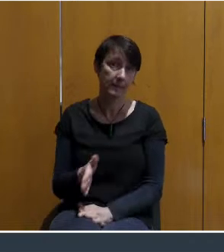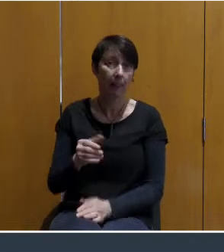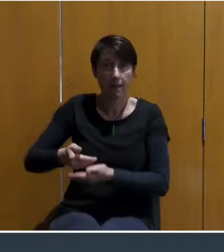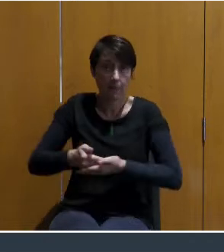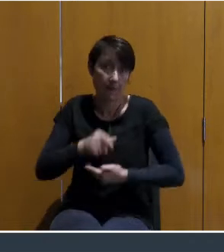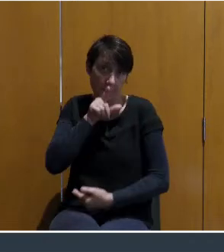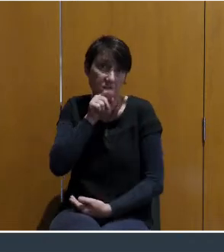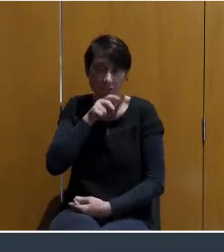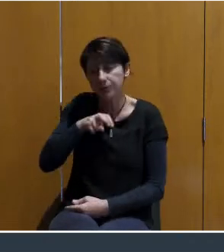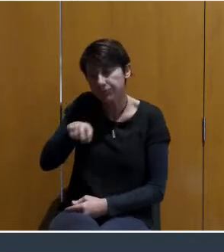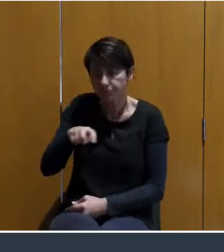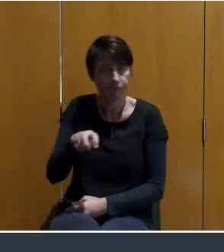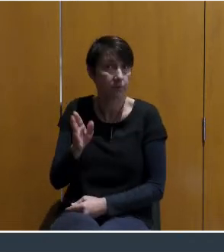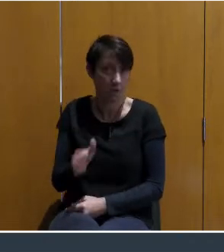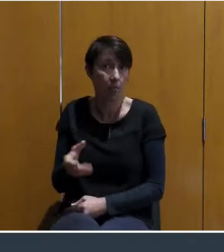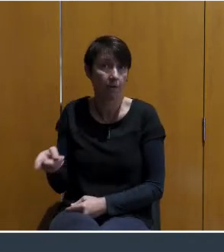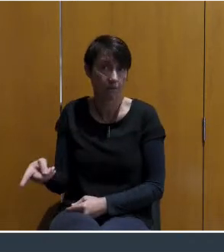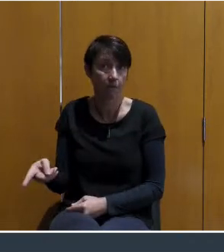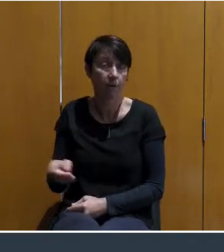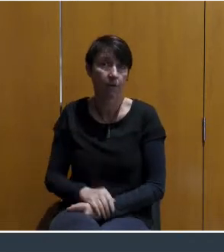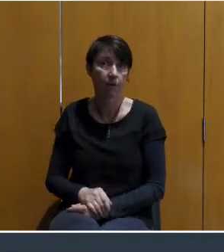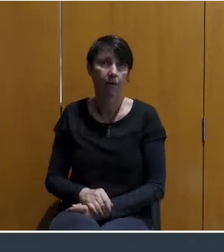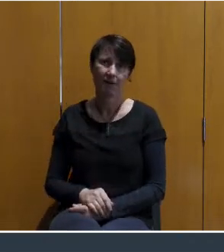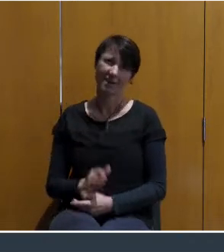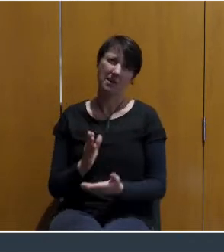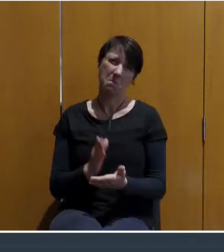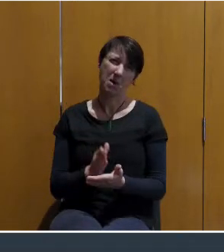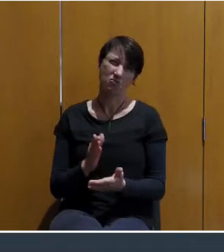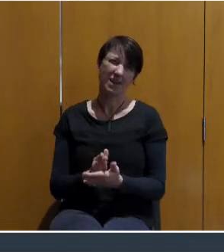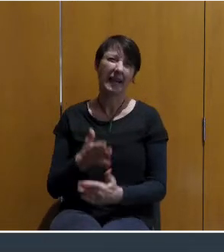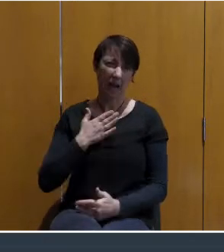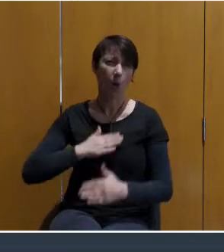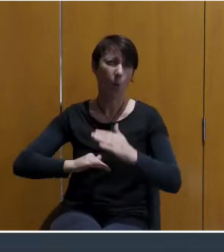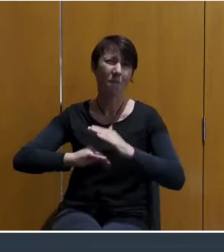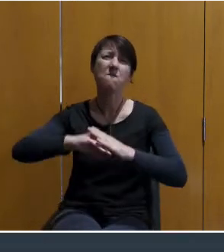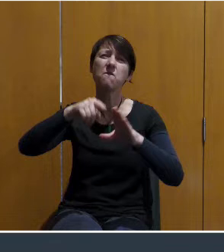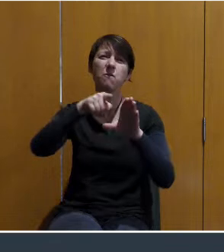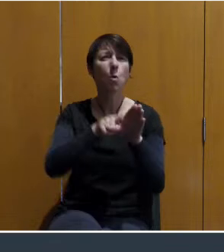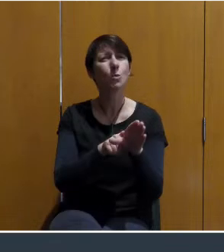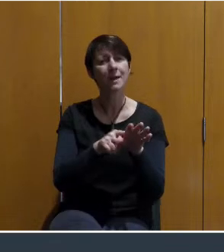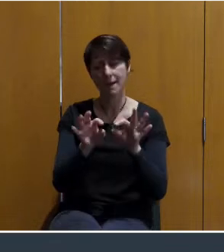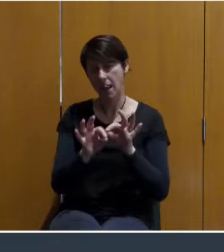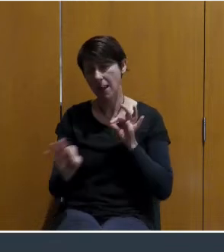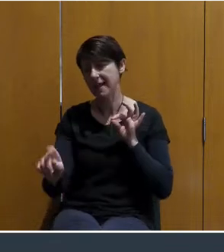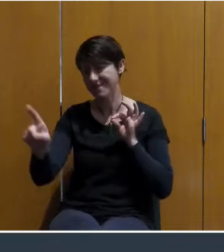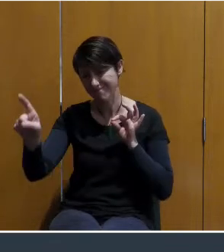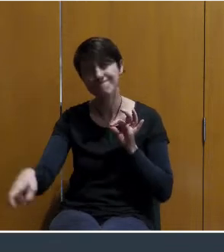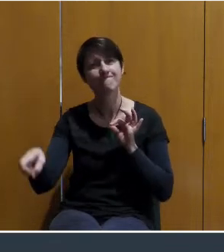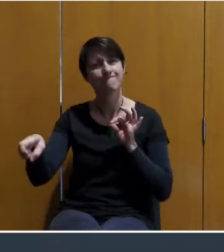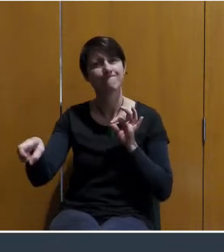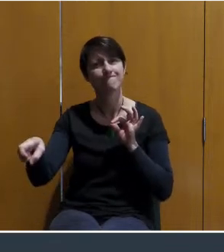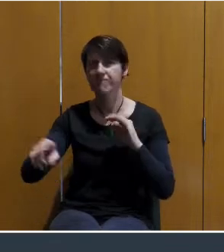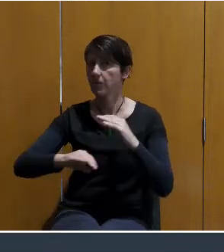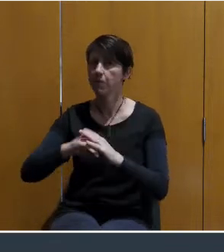But we'd really like it to be dog on lead all year round. I spoke to Jason Tickner about this, and he said,